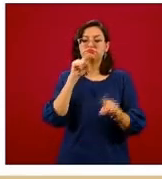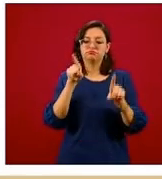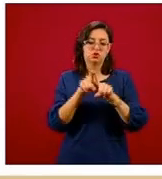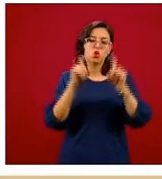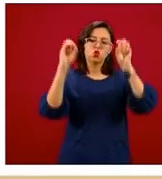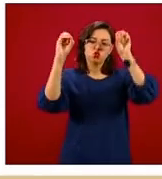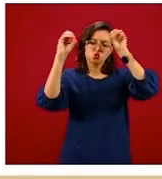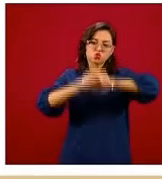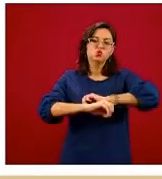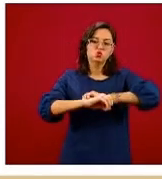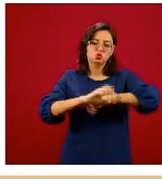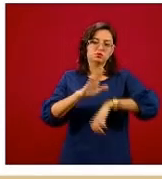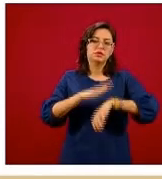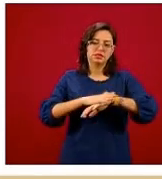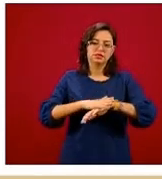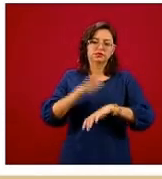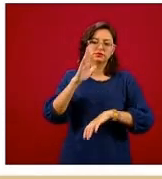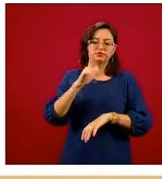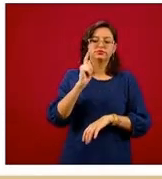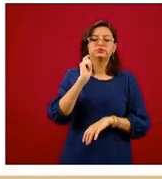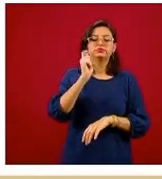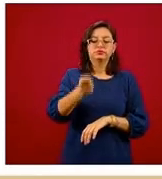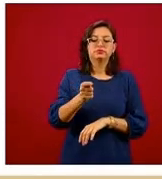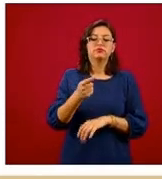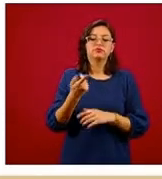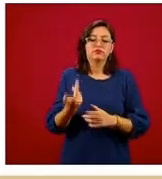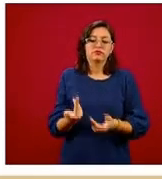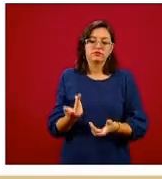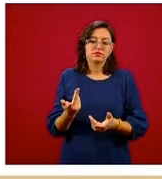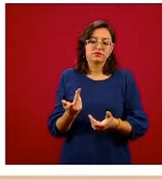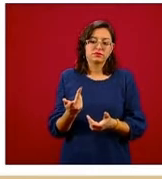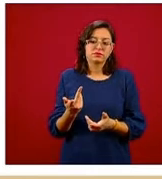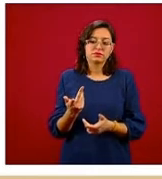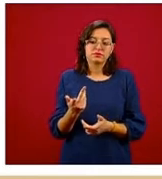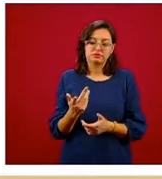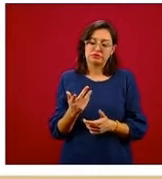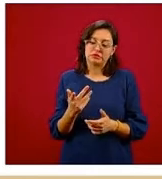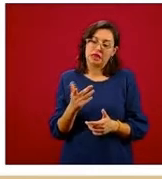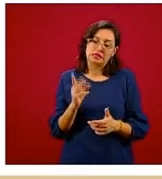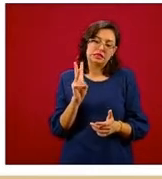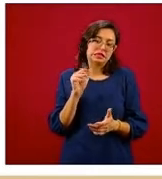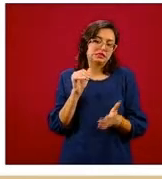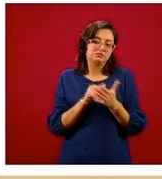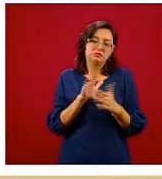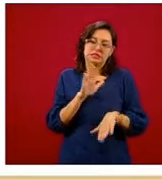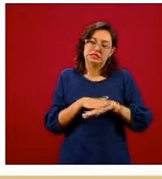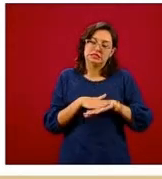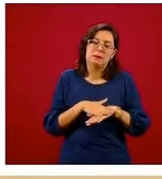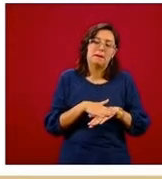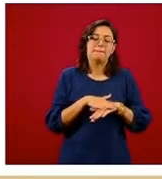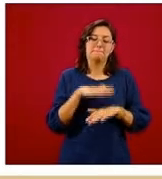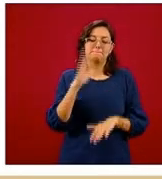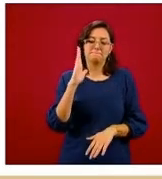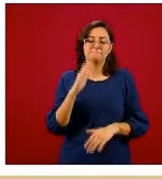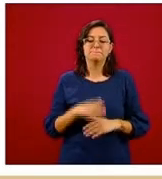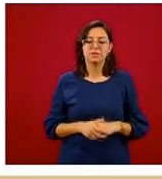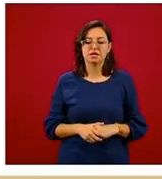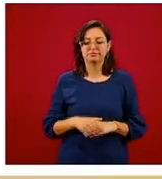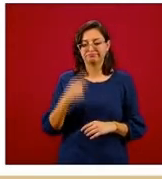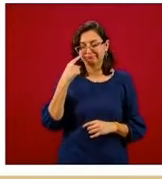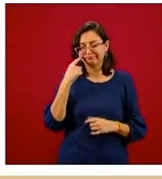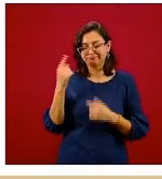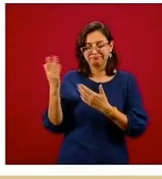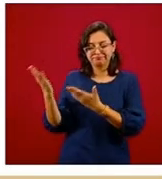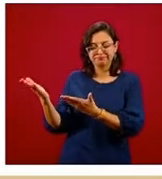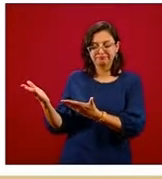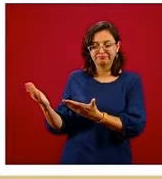to say, Mexico City and the state of Mexico. Now Baja is also joining this group of states